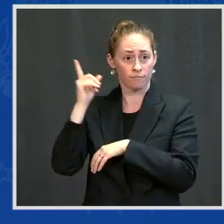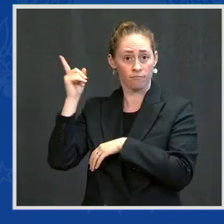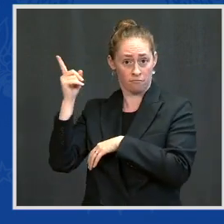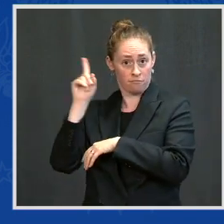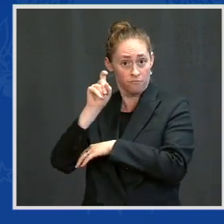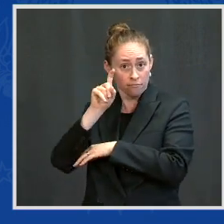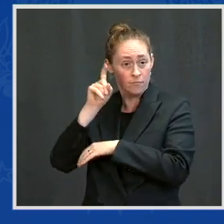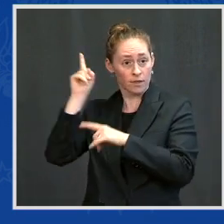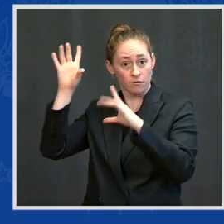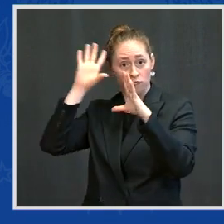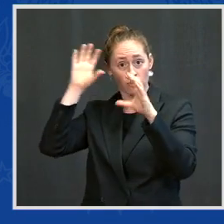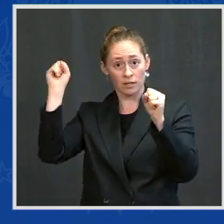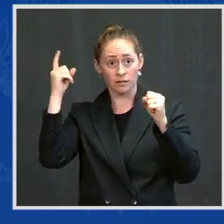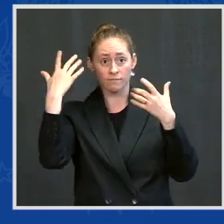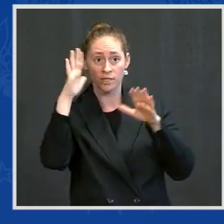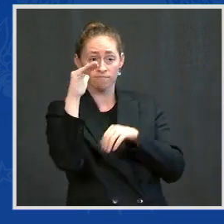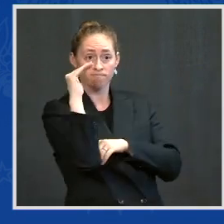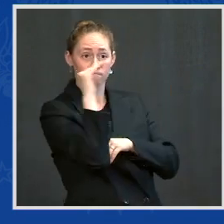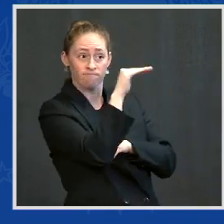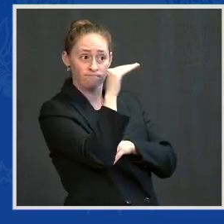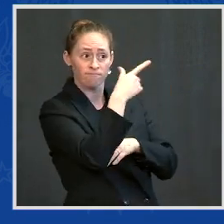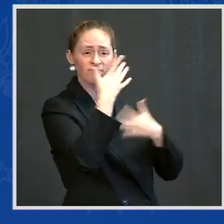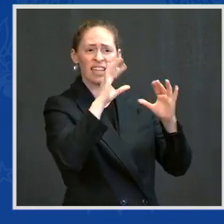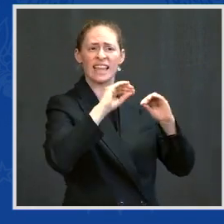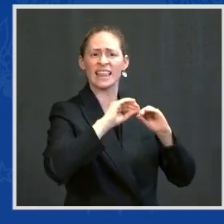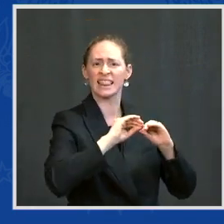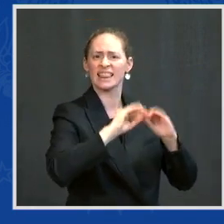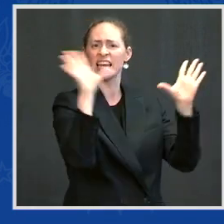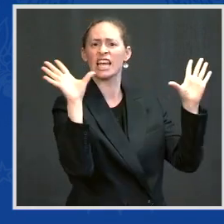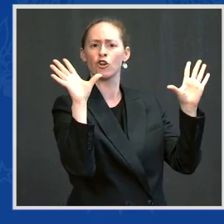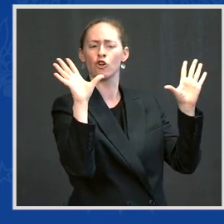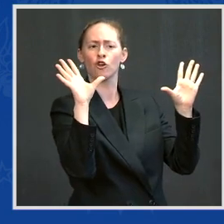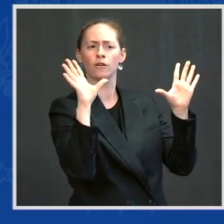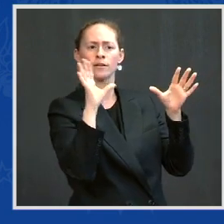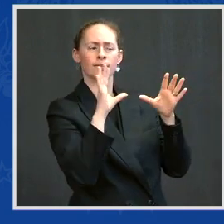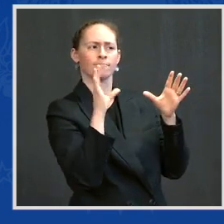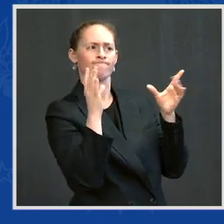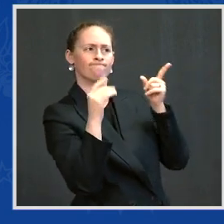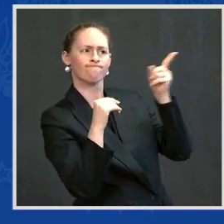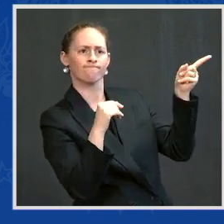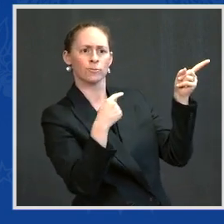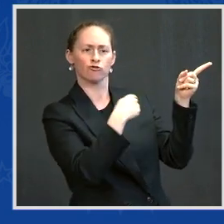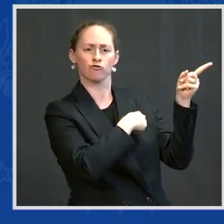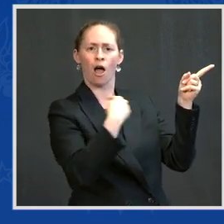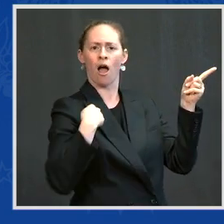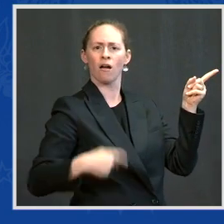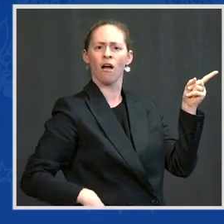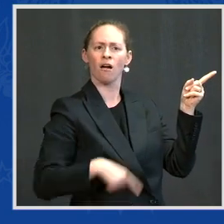a tougher stance when it comes to China's posture towards Taiwan?